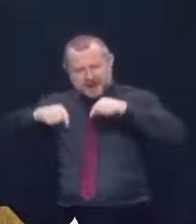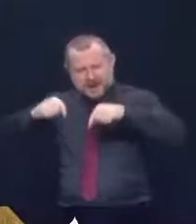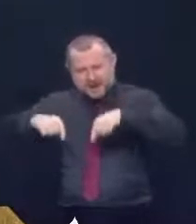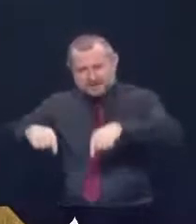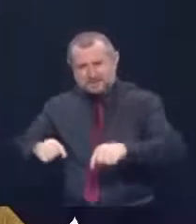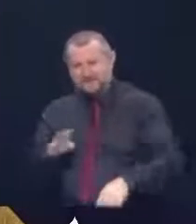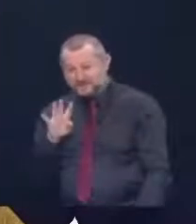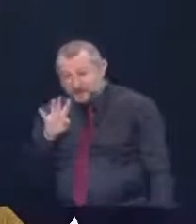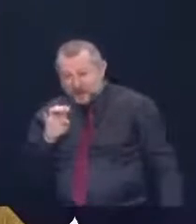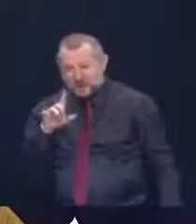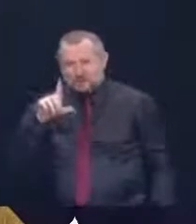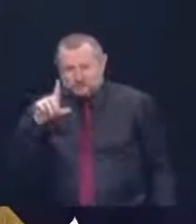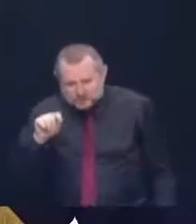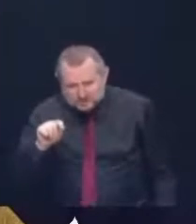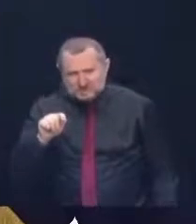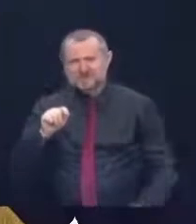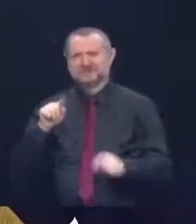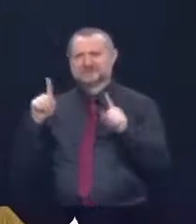420.